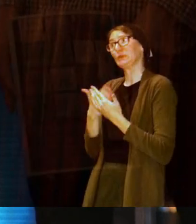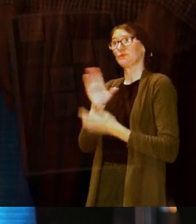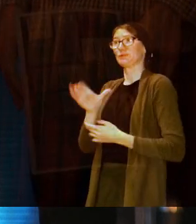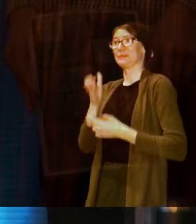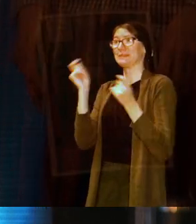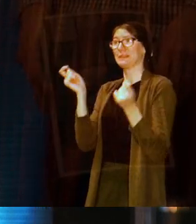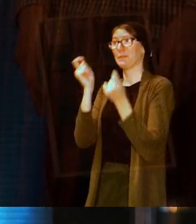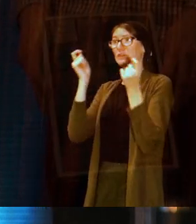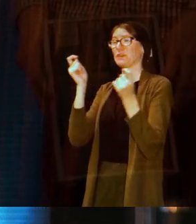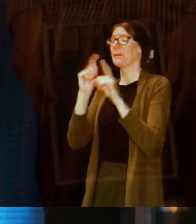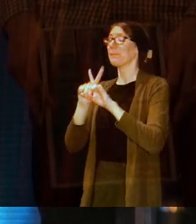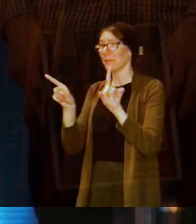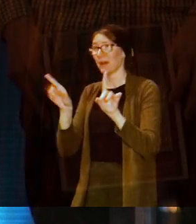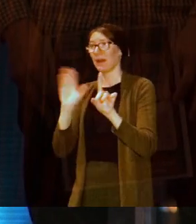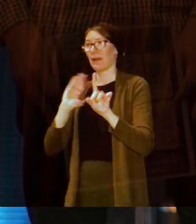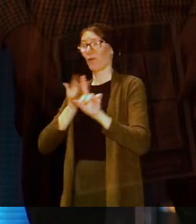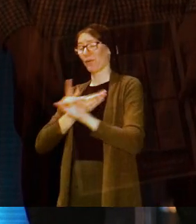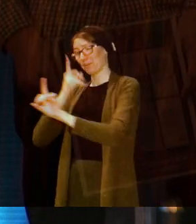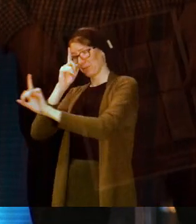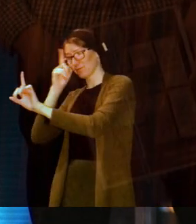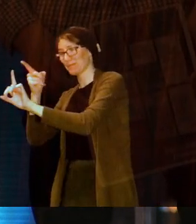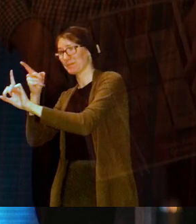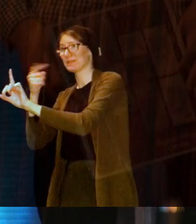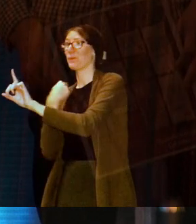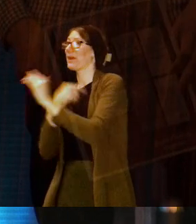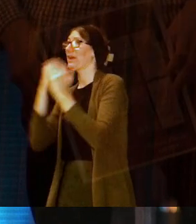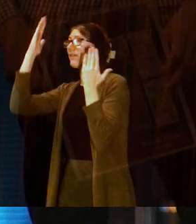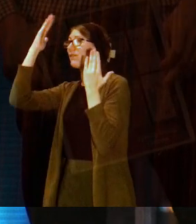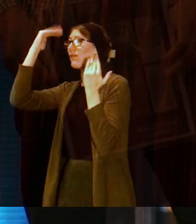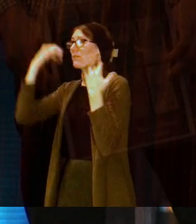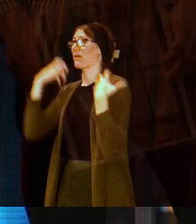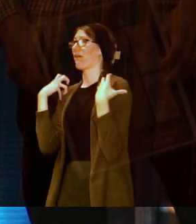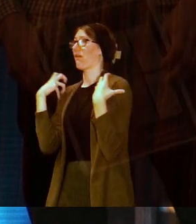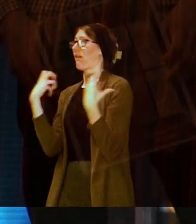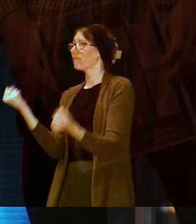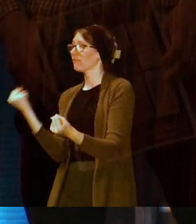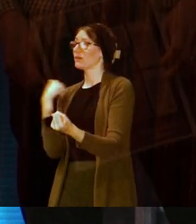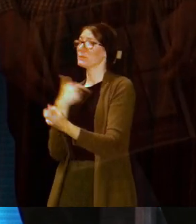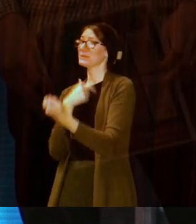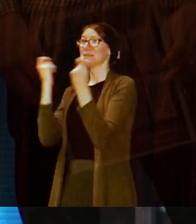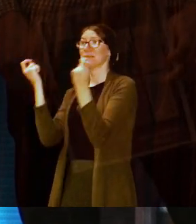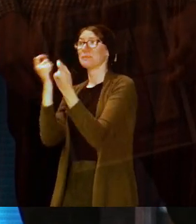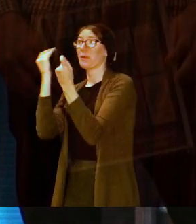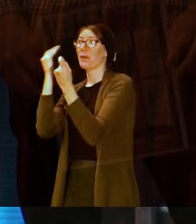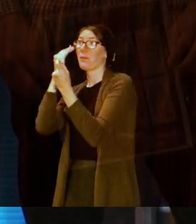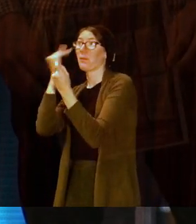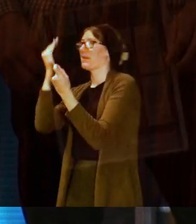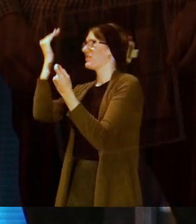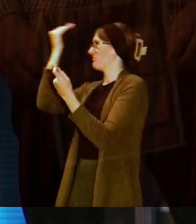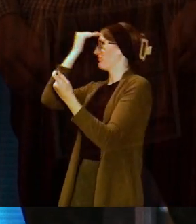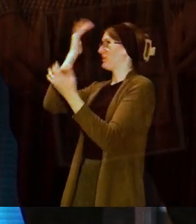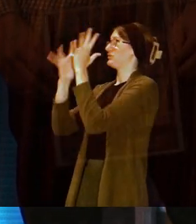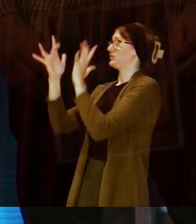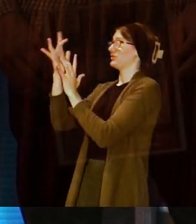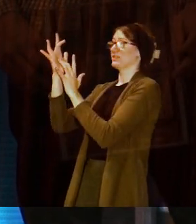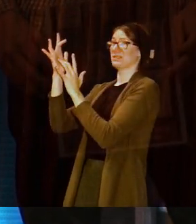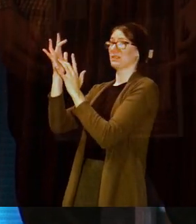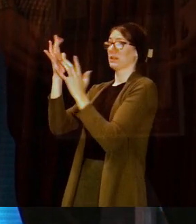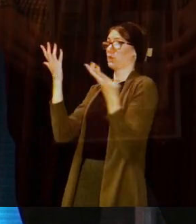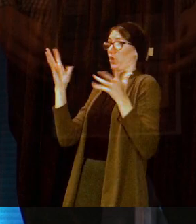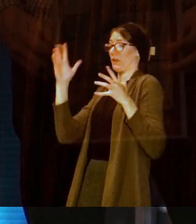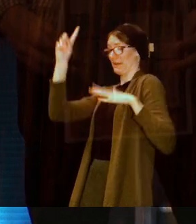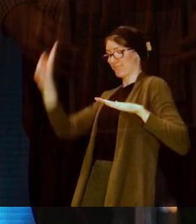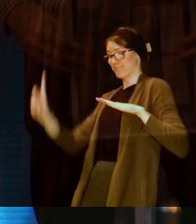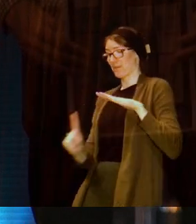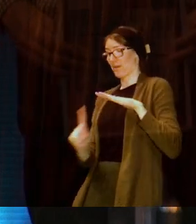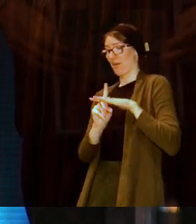the purpose, we, like Pastor Tom said, we have hope that's confident. We're celebrating because of Jesus coming and know he's coming again. That changes everything. That's not